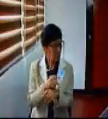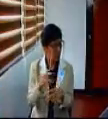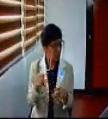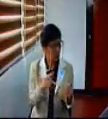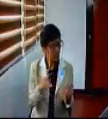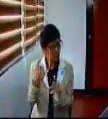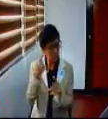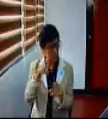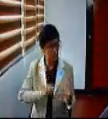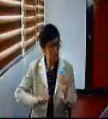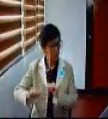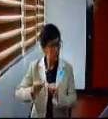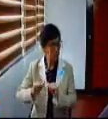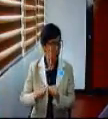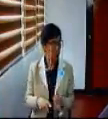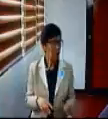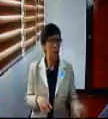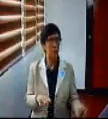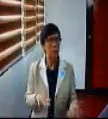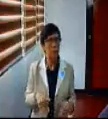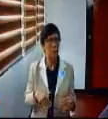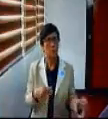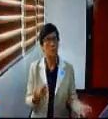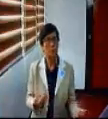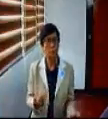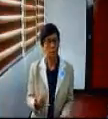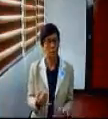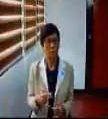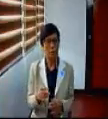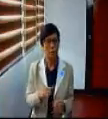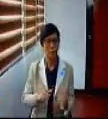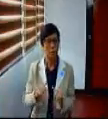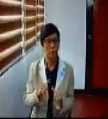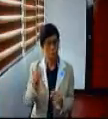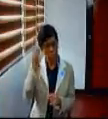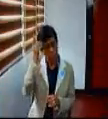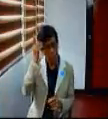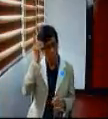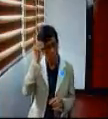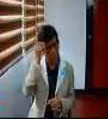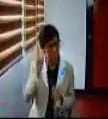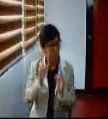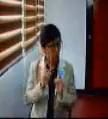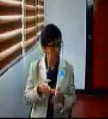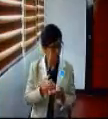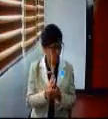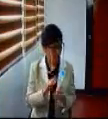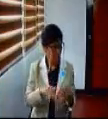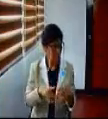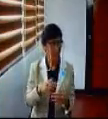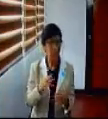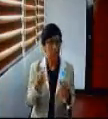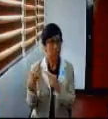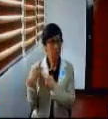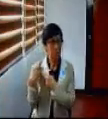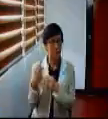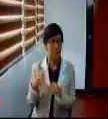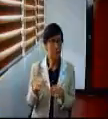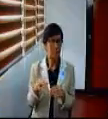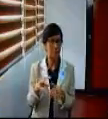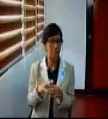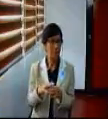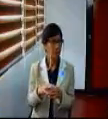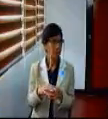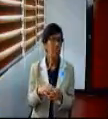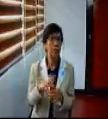action. And it is out of these actions that we will then discern the human rights responsibilities of